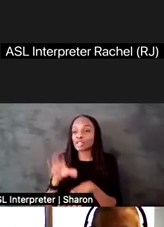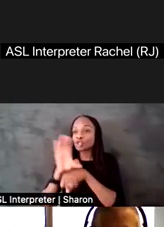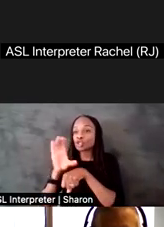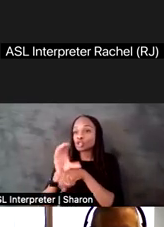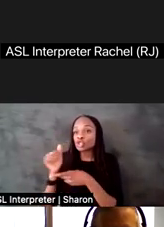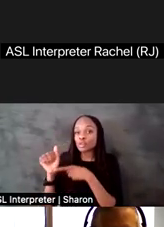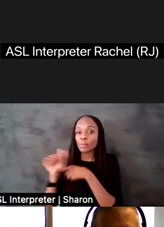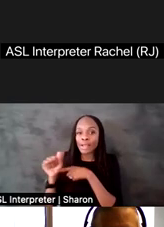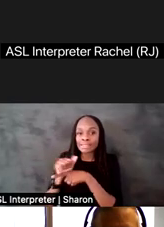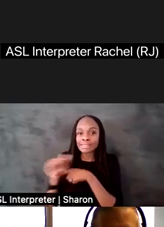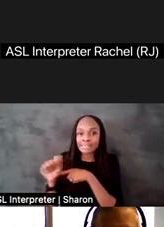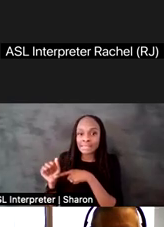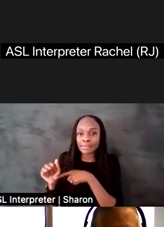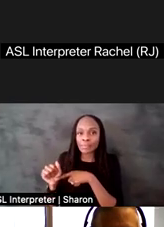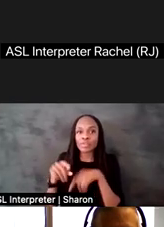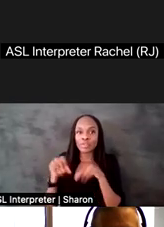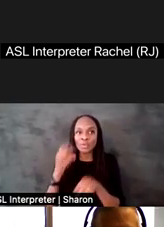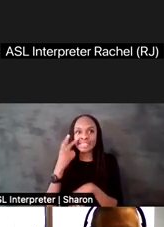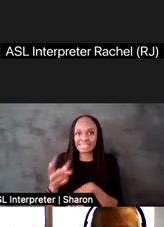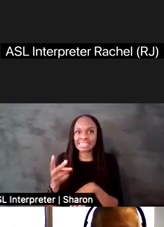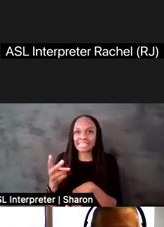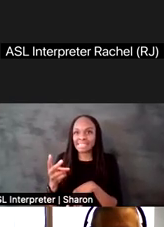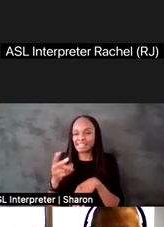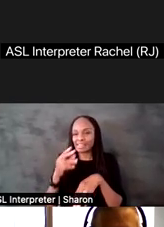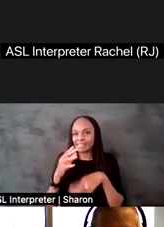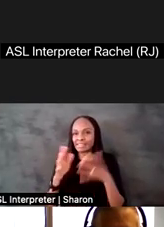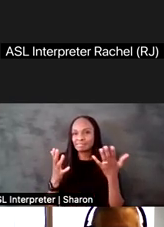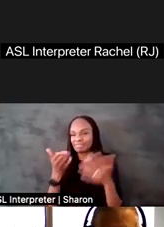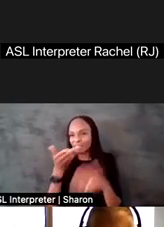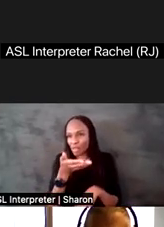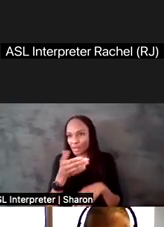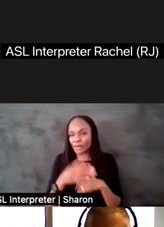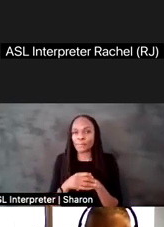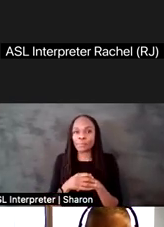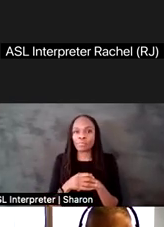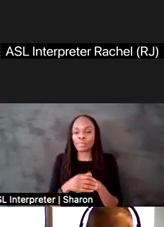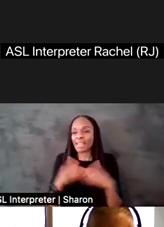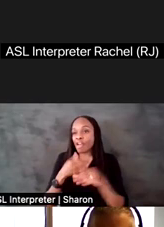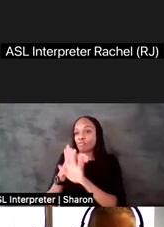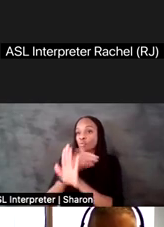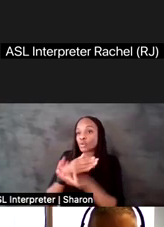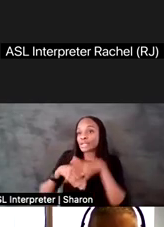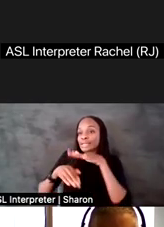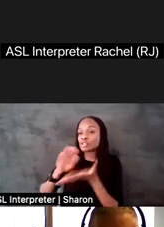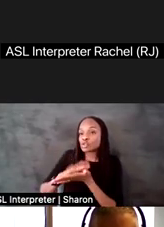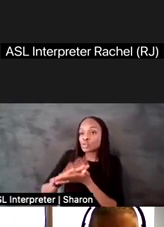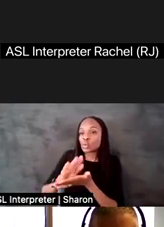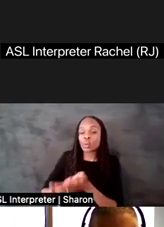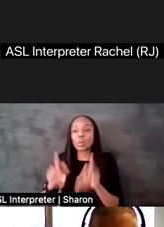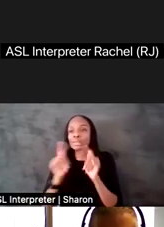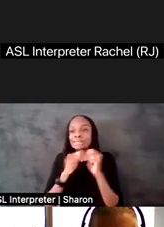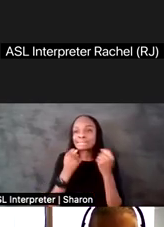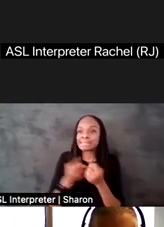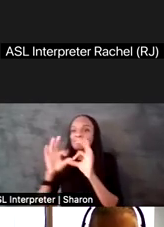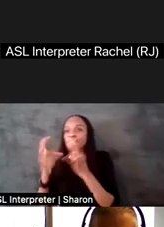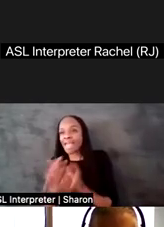can see the drop curve hold on graphic up on the screen there. Of course, in preschools, CERT teams, families, hospital